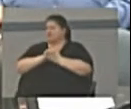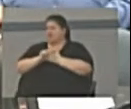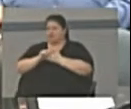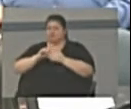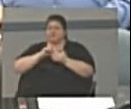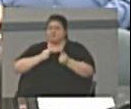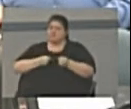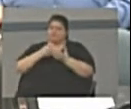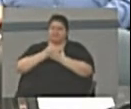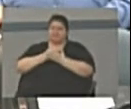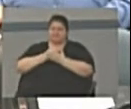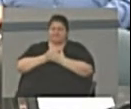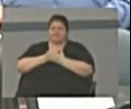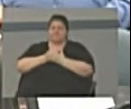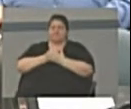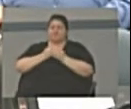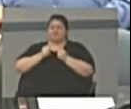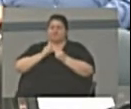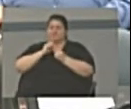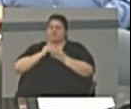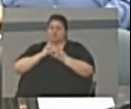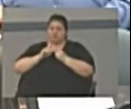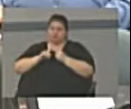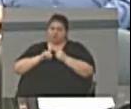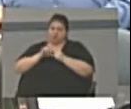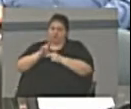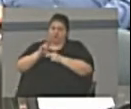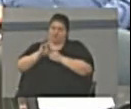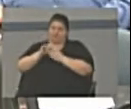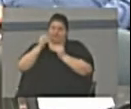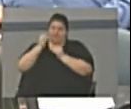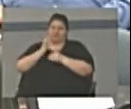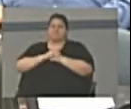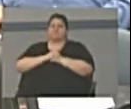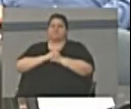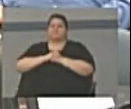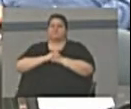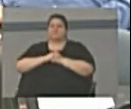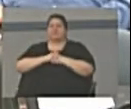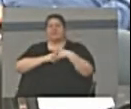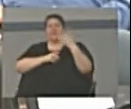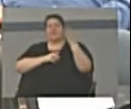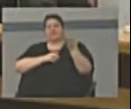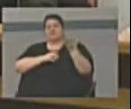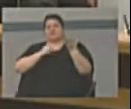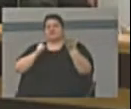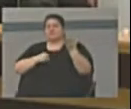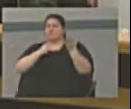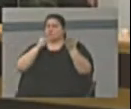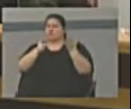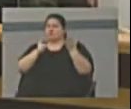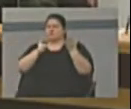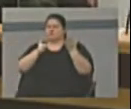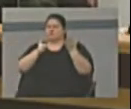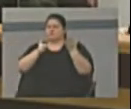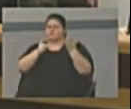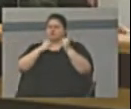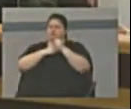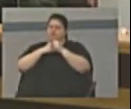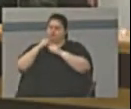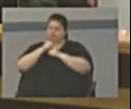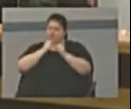those processes. The proposed structure of the plan. This isn't so much a proposed structure, but just an